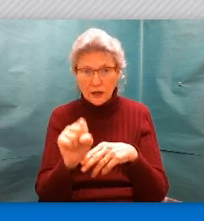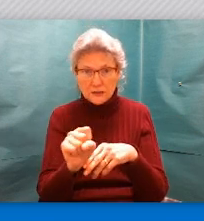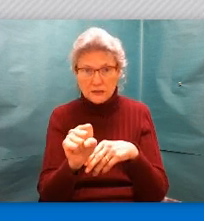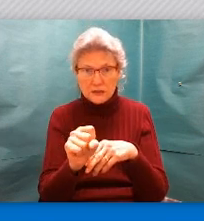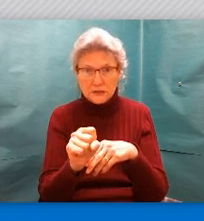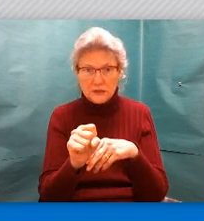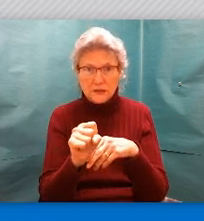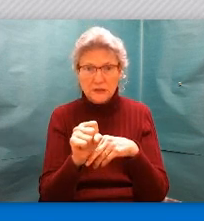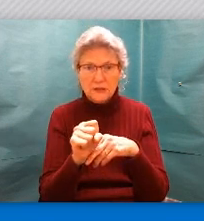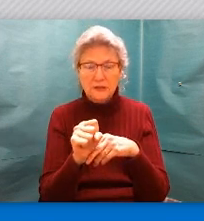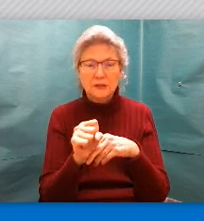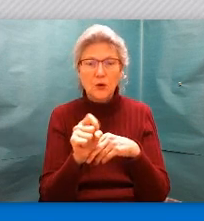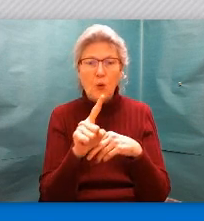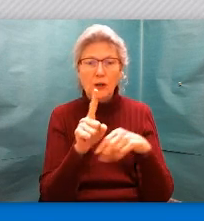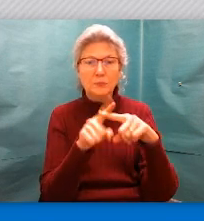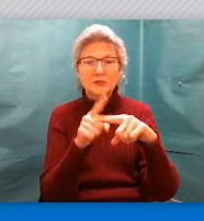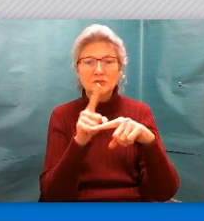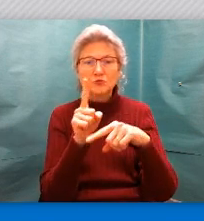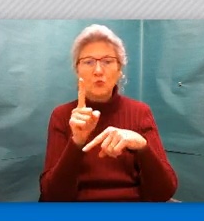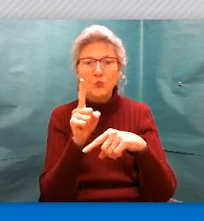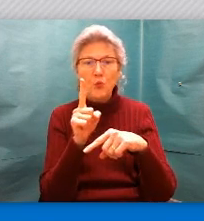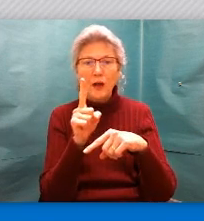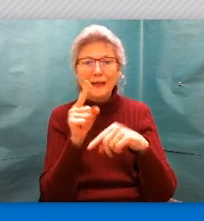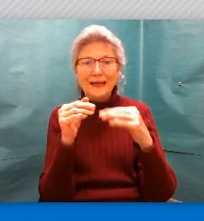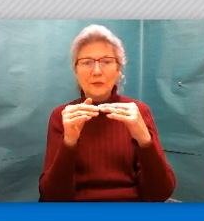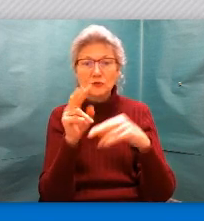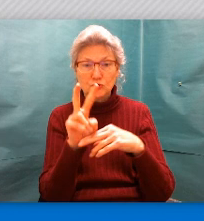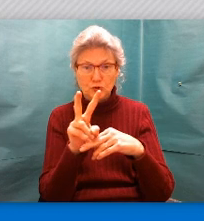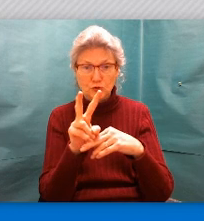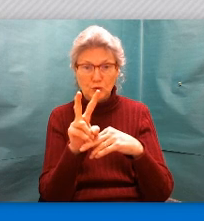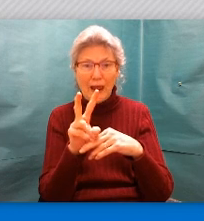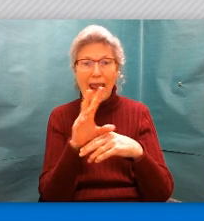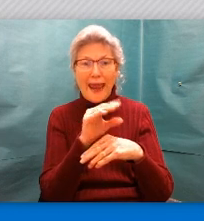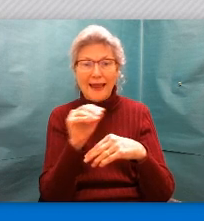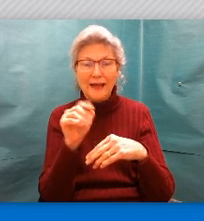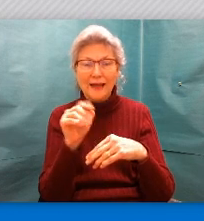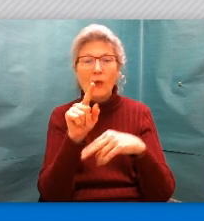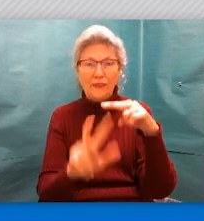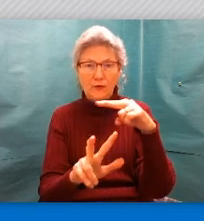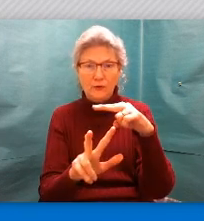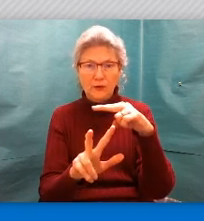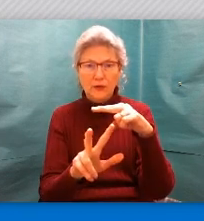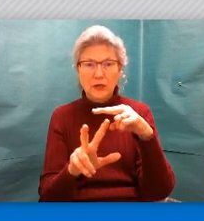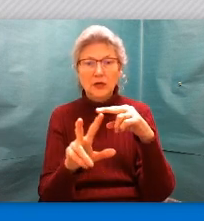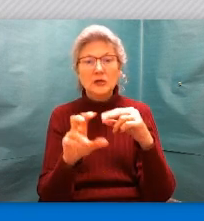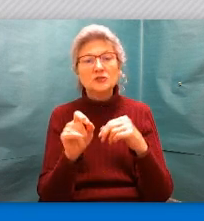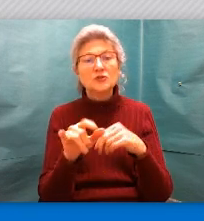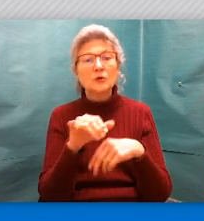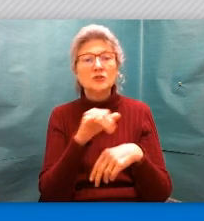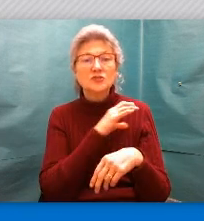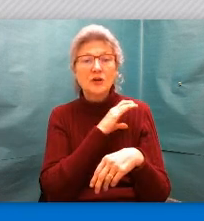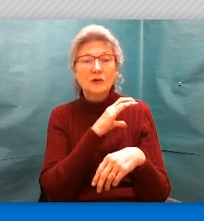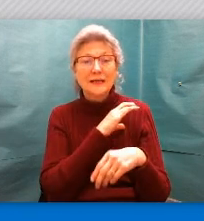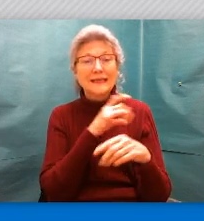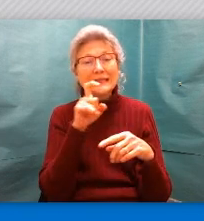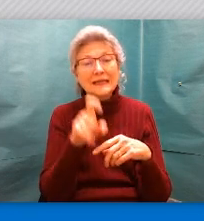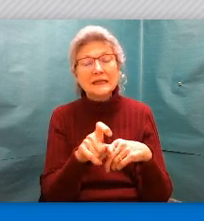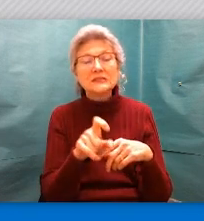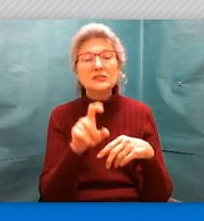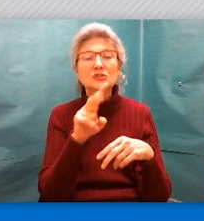whole yards. And what I have left over is I have 1/3 left over. So Charlene needs